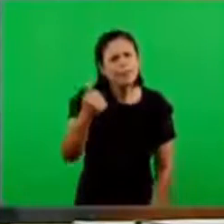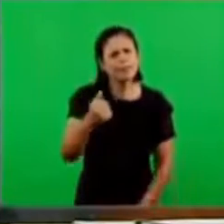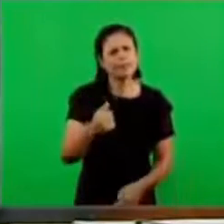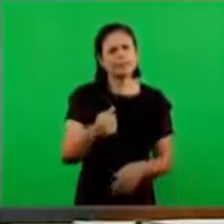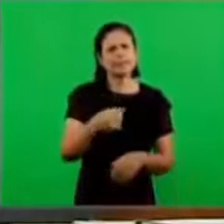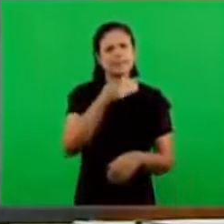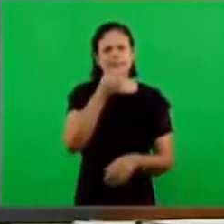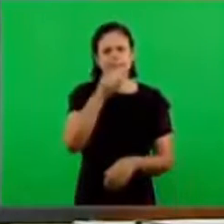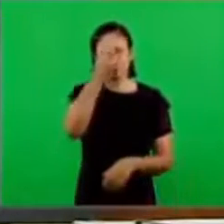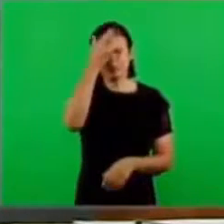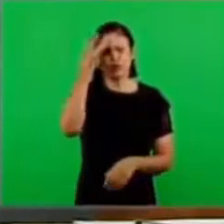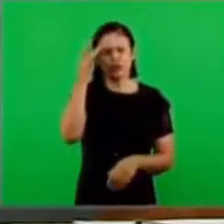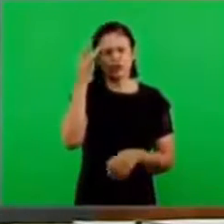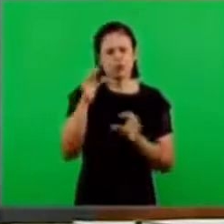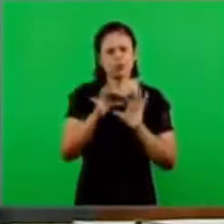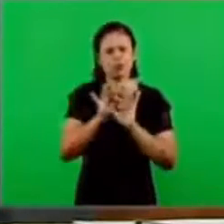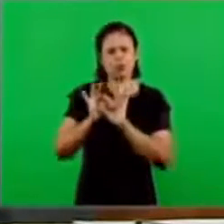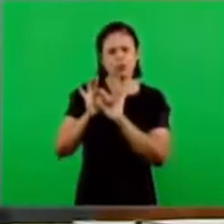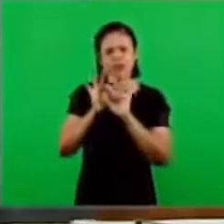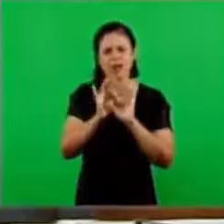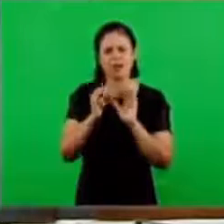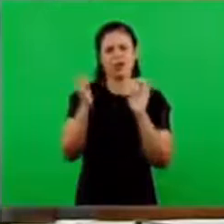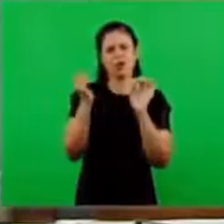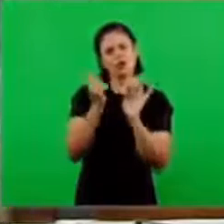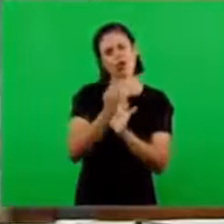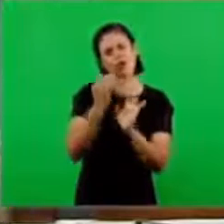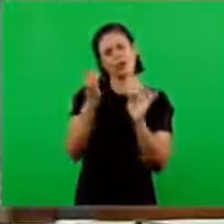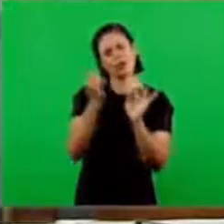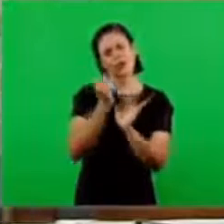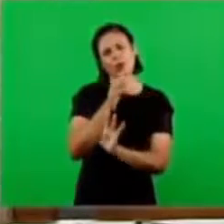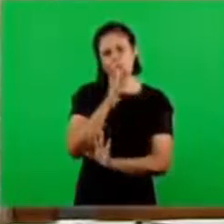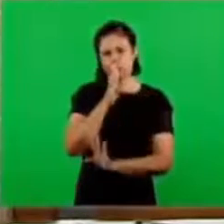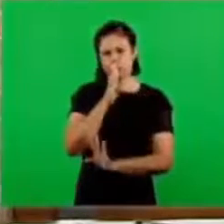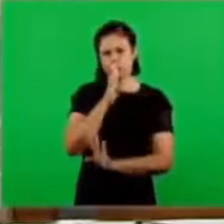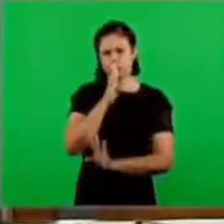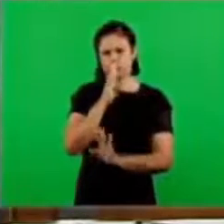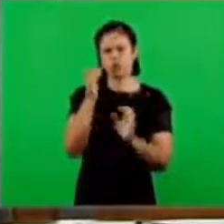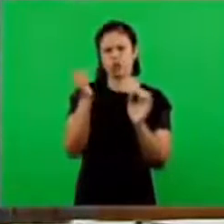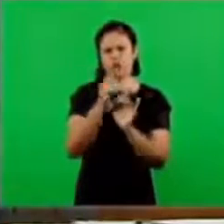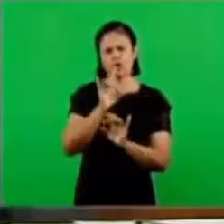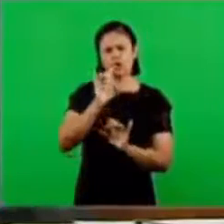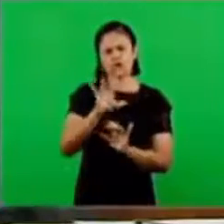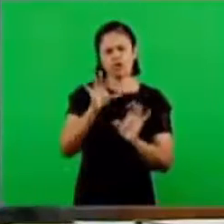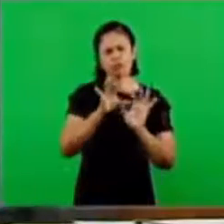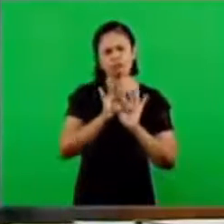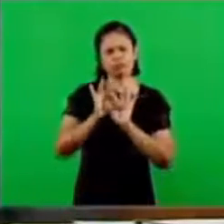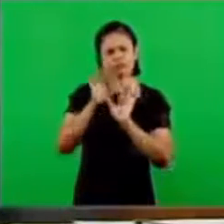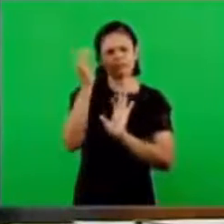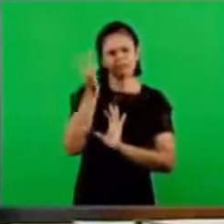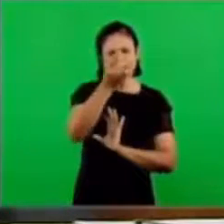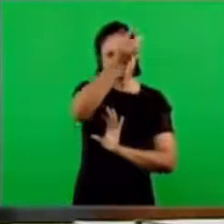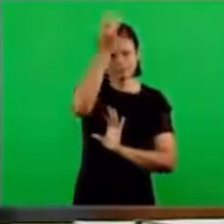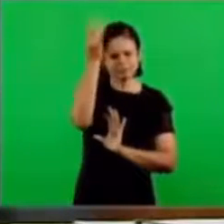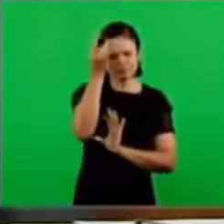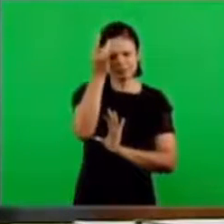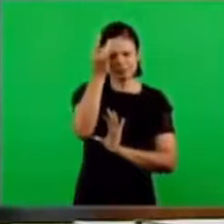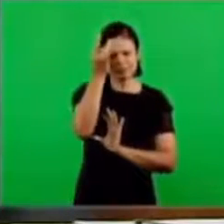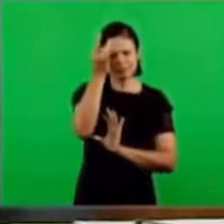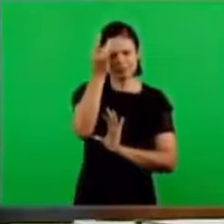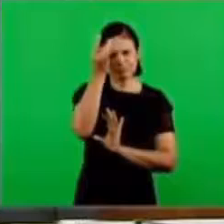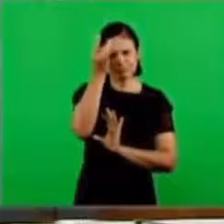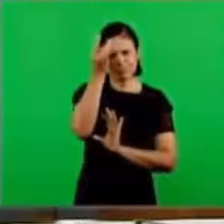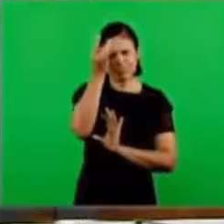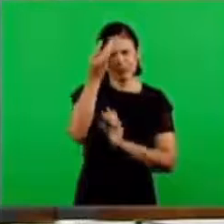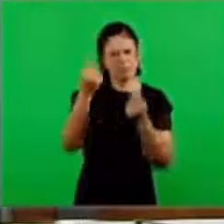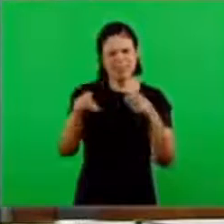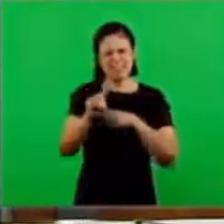know that the glorification to God has to be done in spirit, in fellowship of the